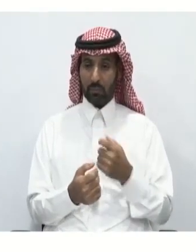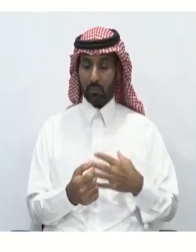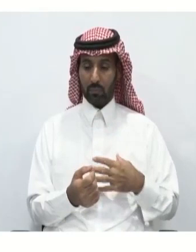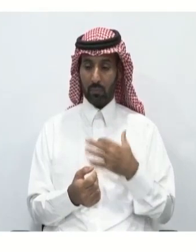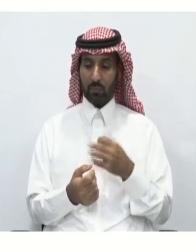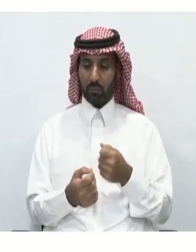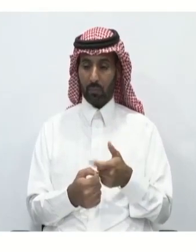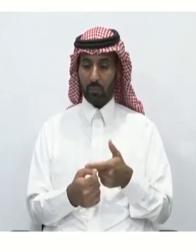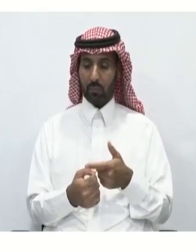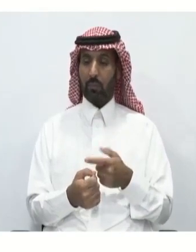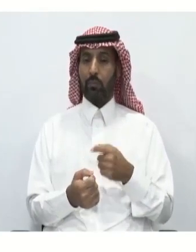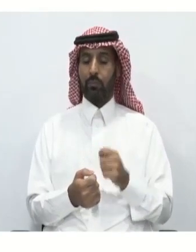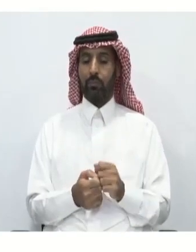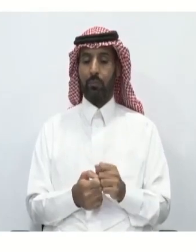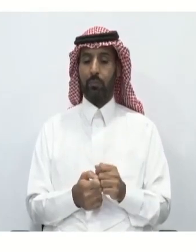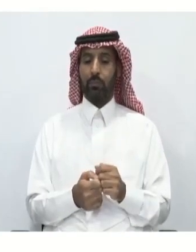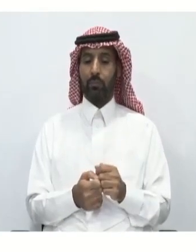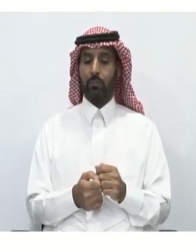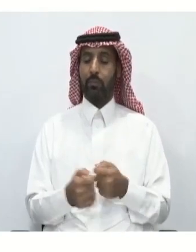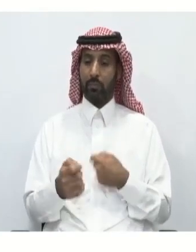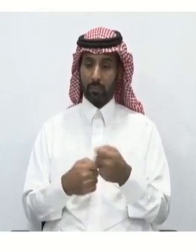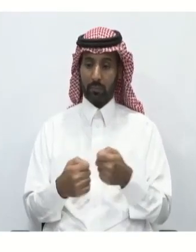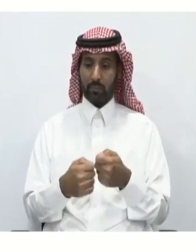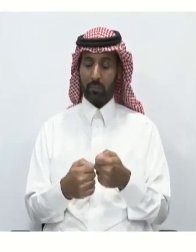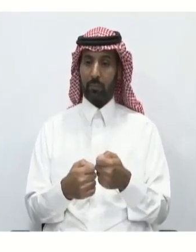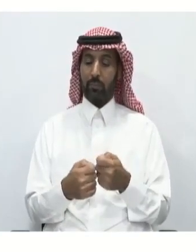vacation, business trip, or sailing vacation?